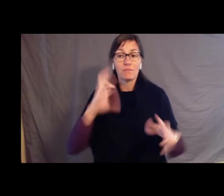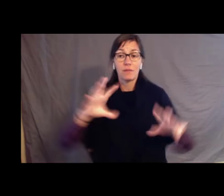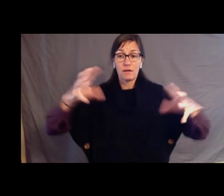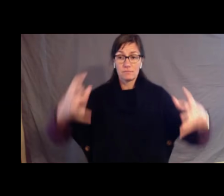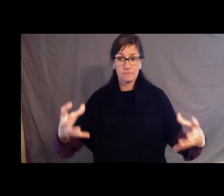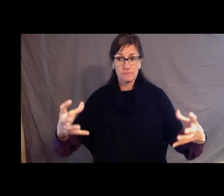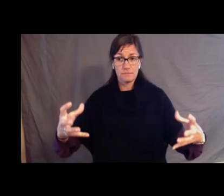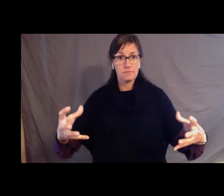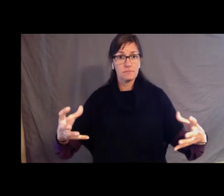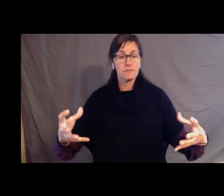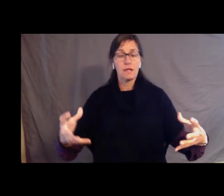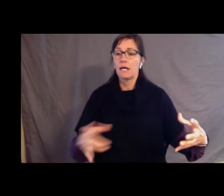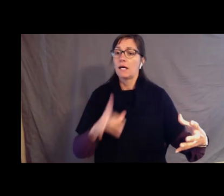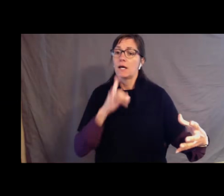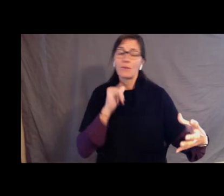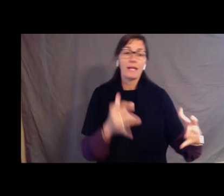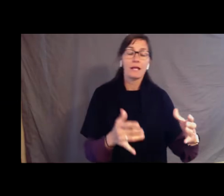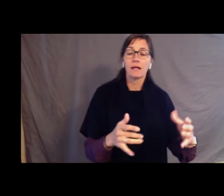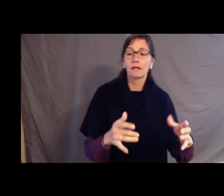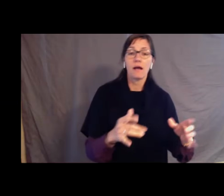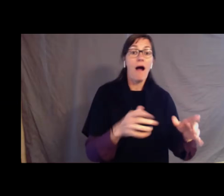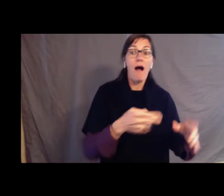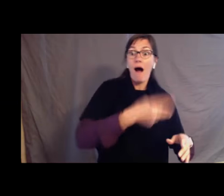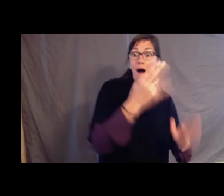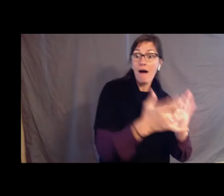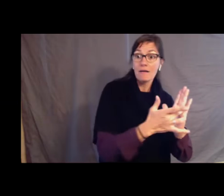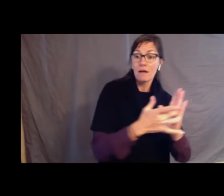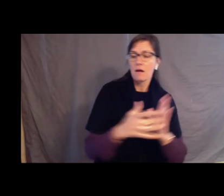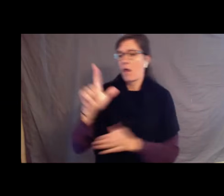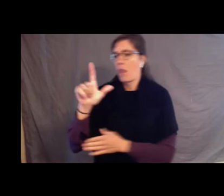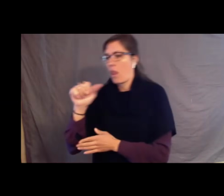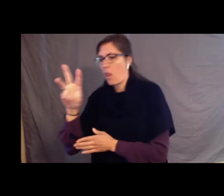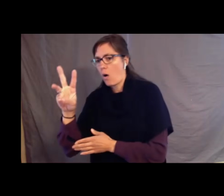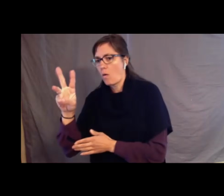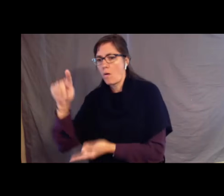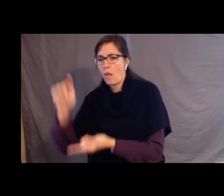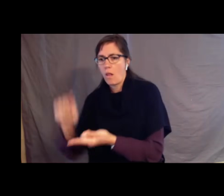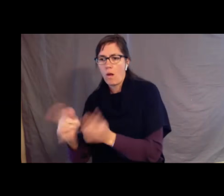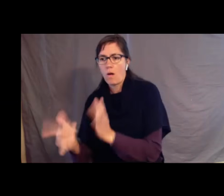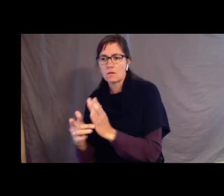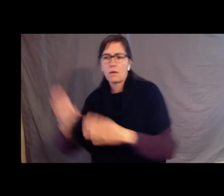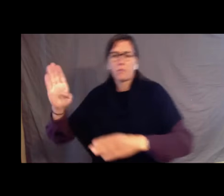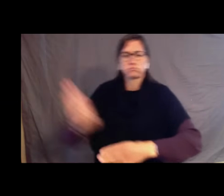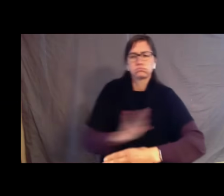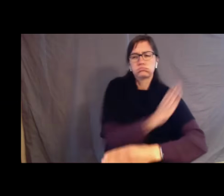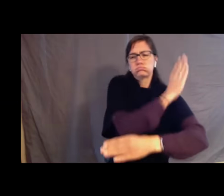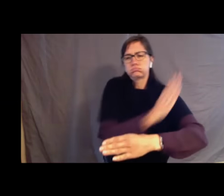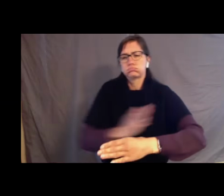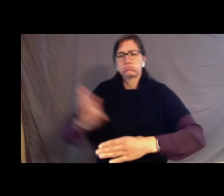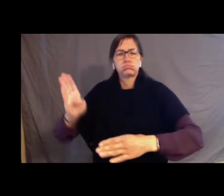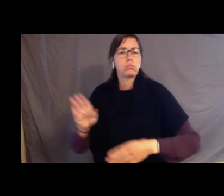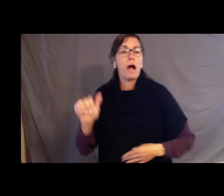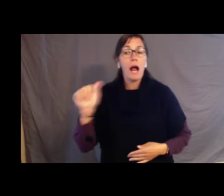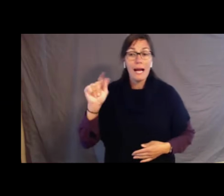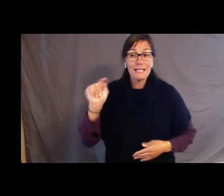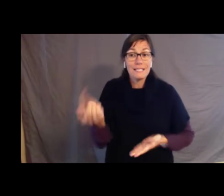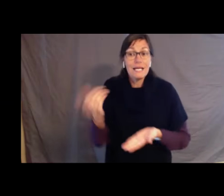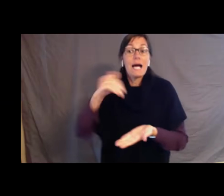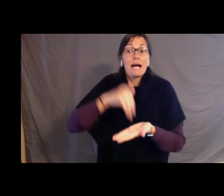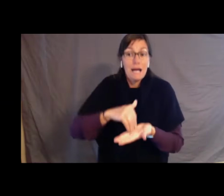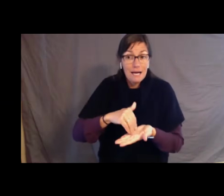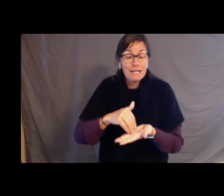array in terms of low tech versus high tech. And assistive technology, again, is any kind of technology that